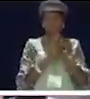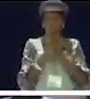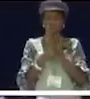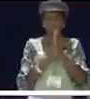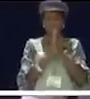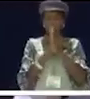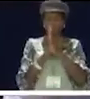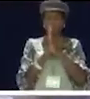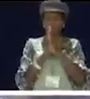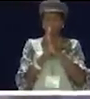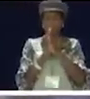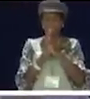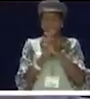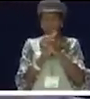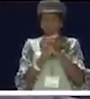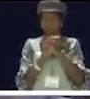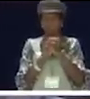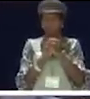Thank you.